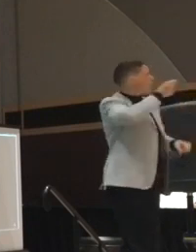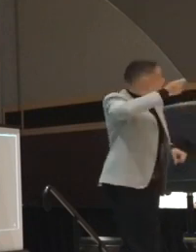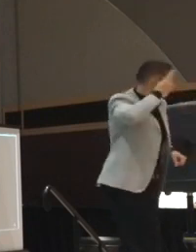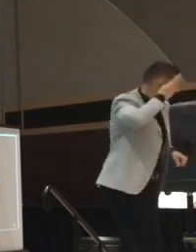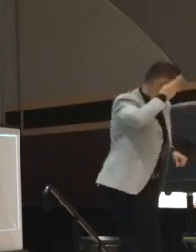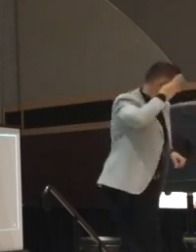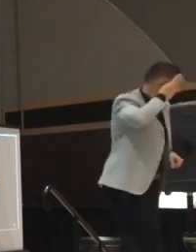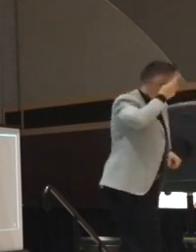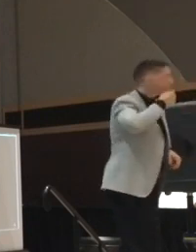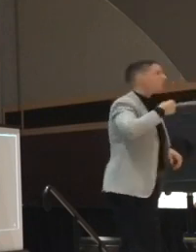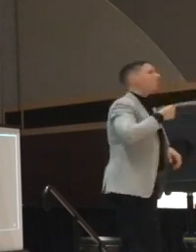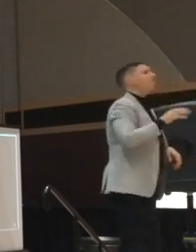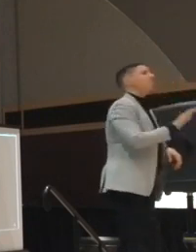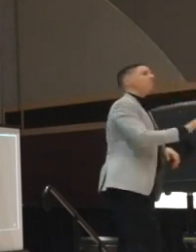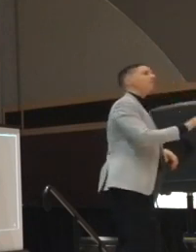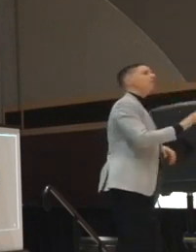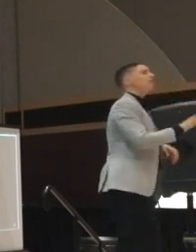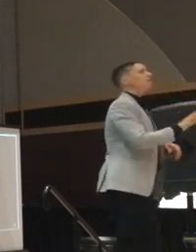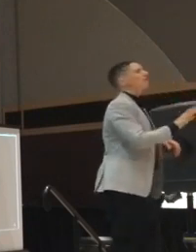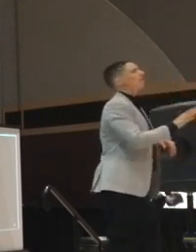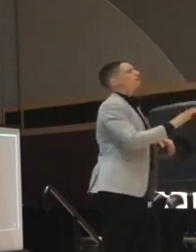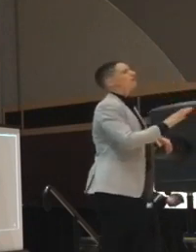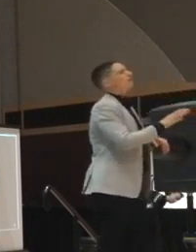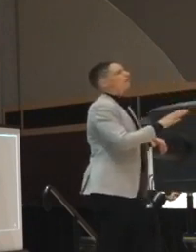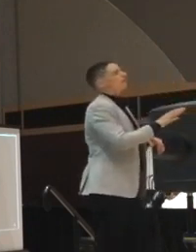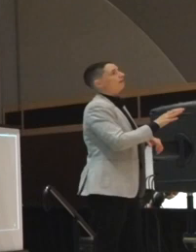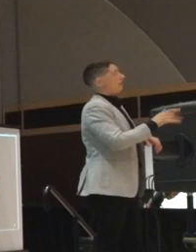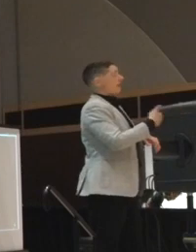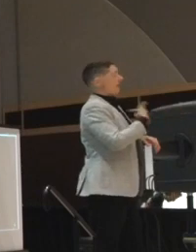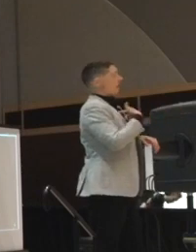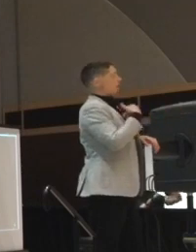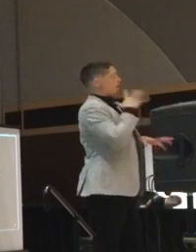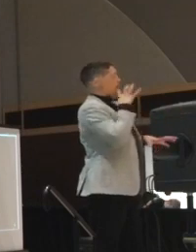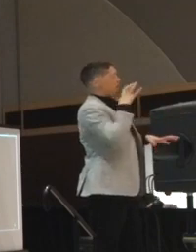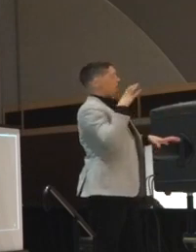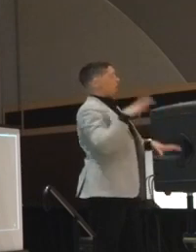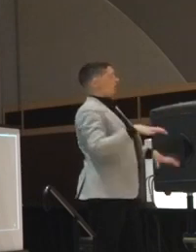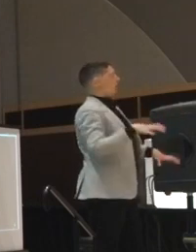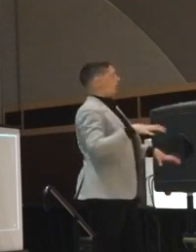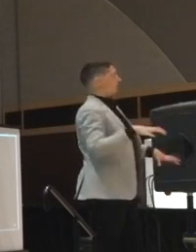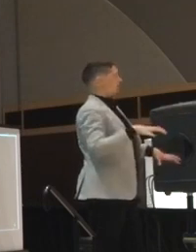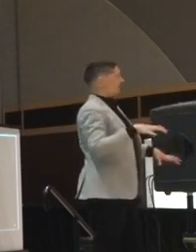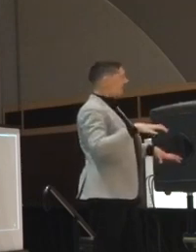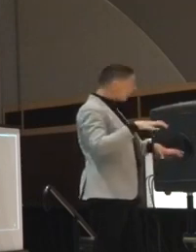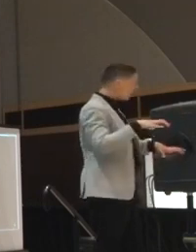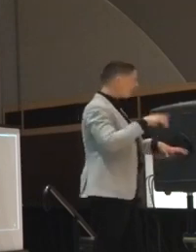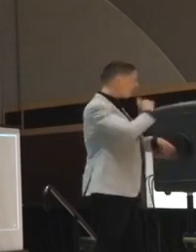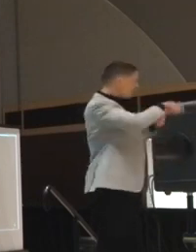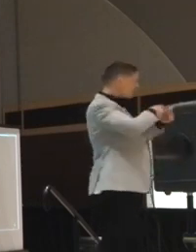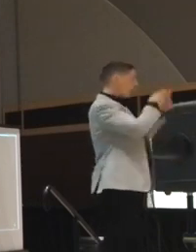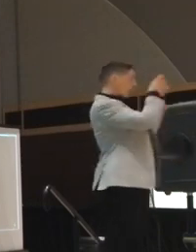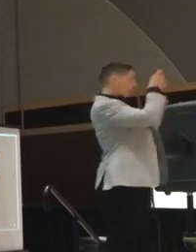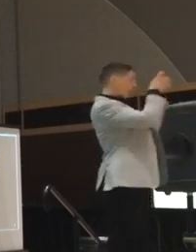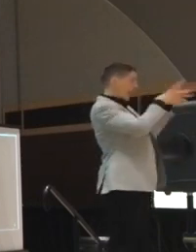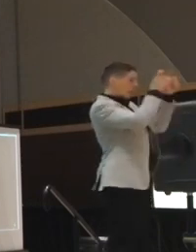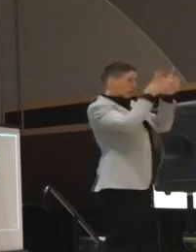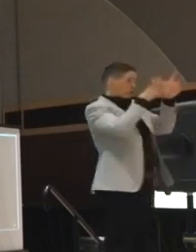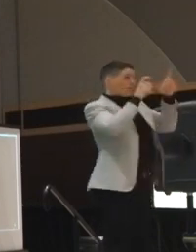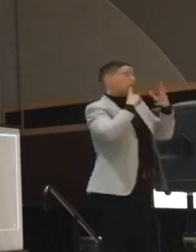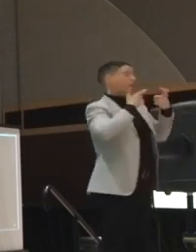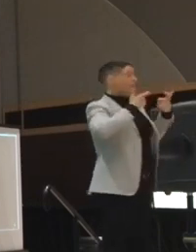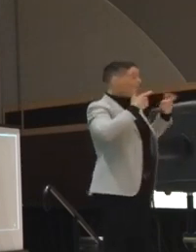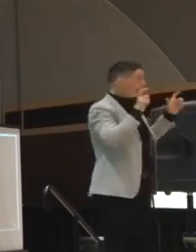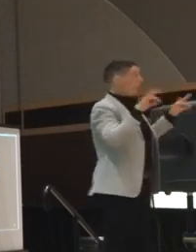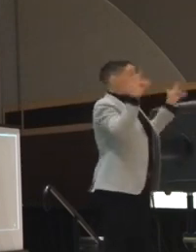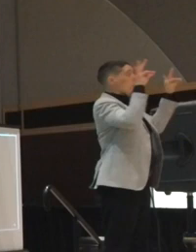And I was a shock to learn that certain managers of certain very big